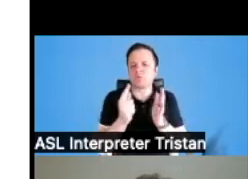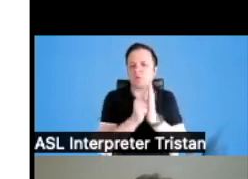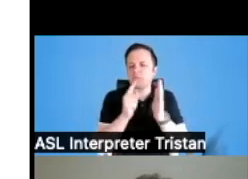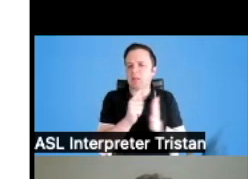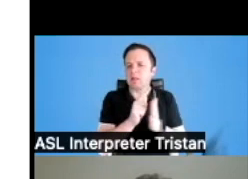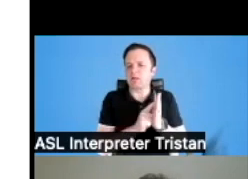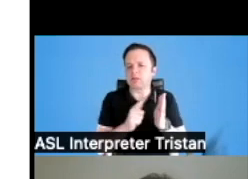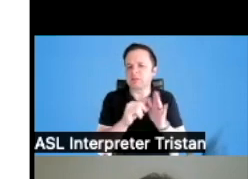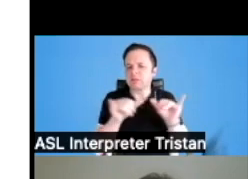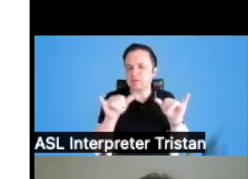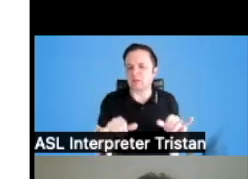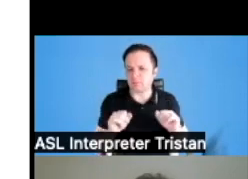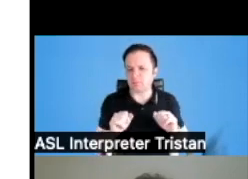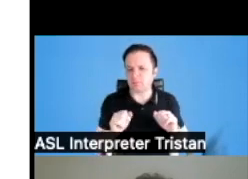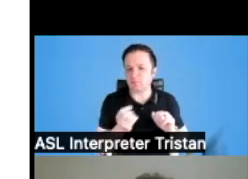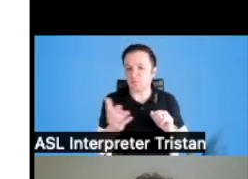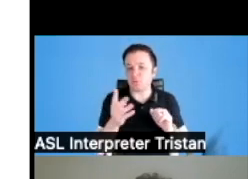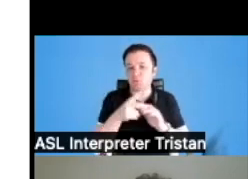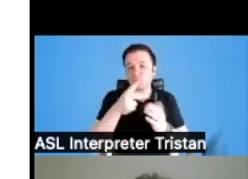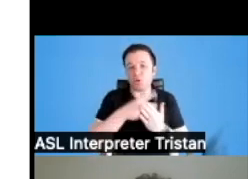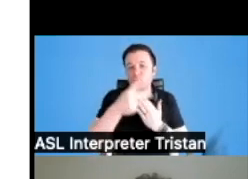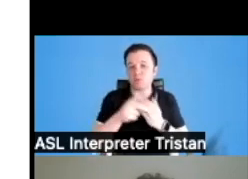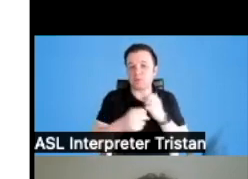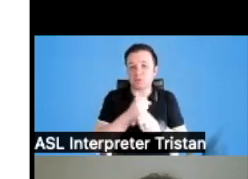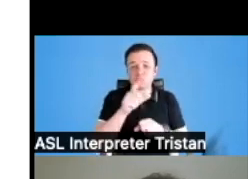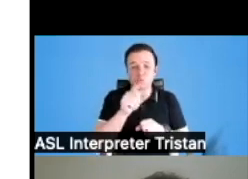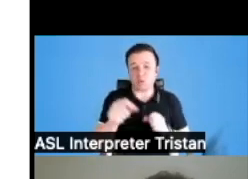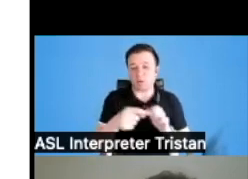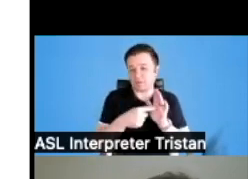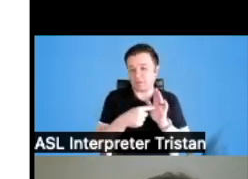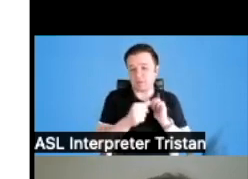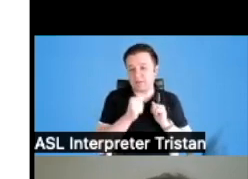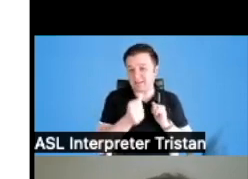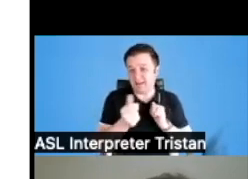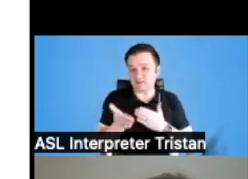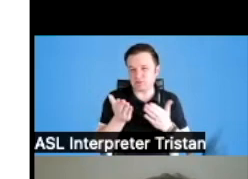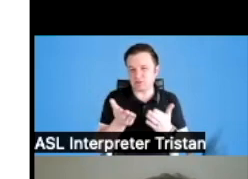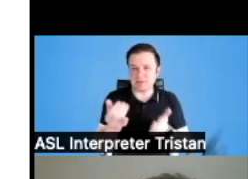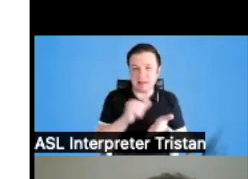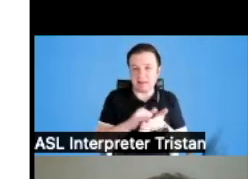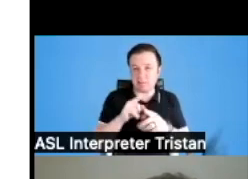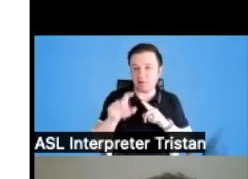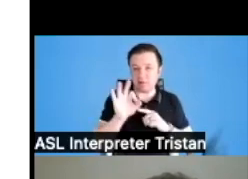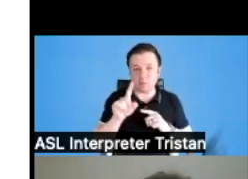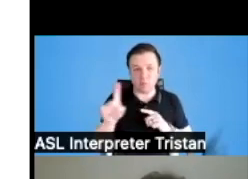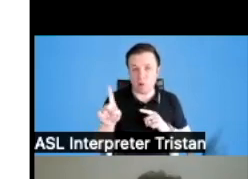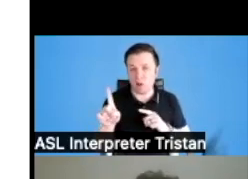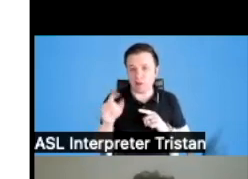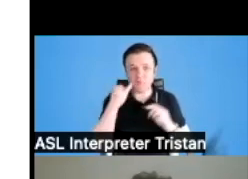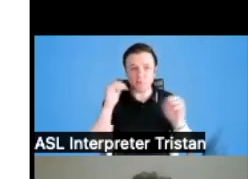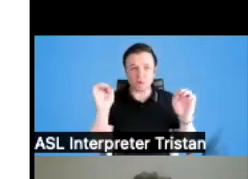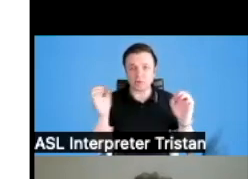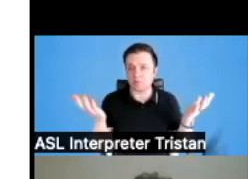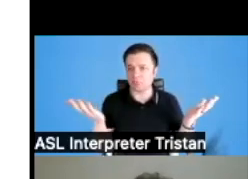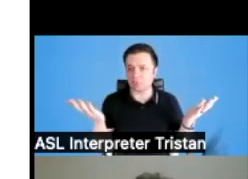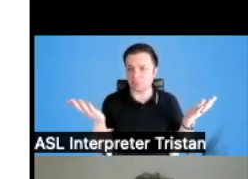few programs in 2020 did not, for example, suggest hanging up and calling 911 in case of emergency.